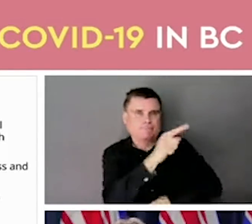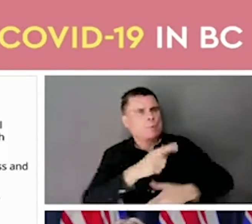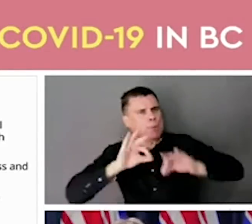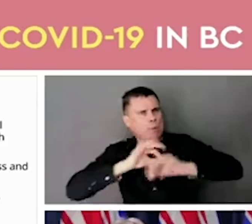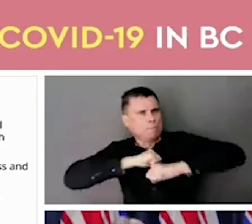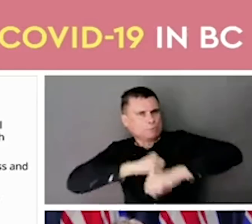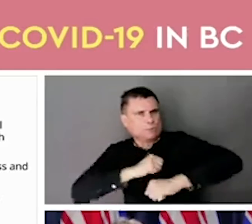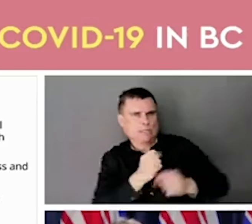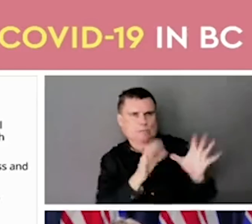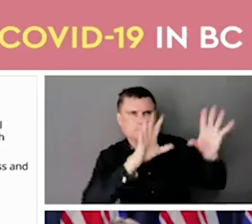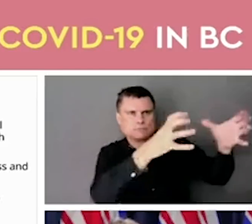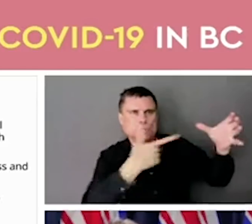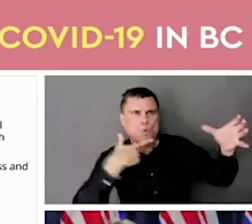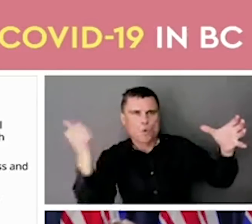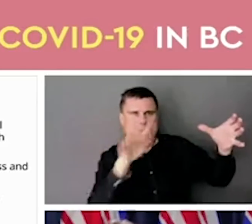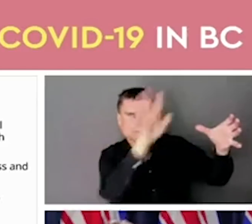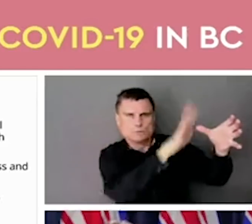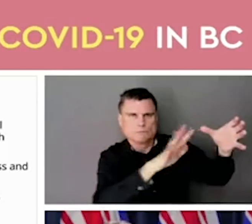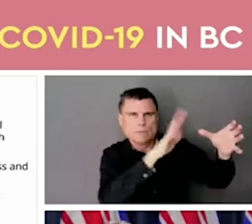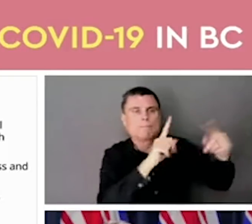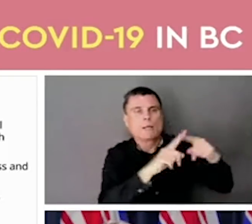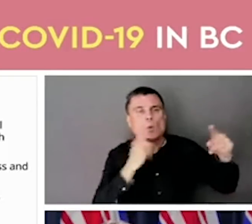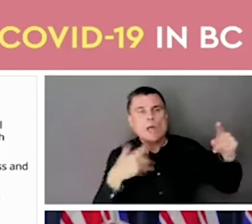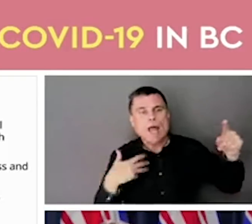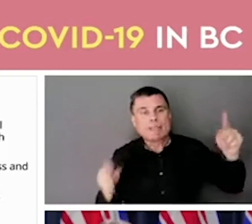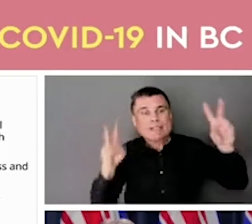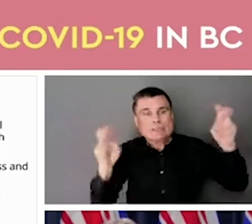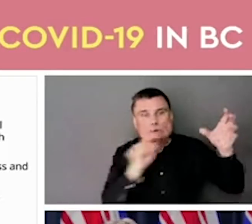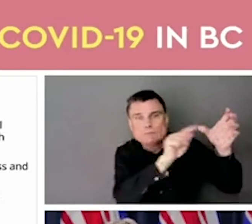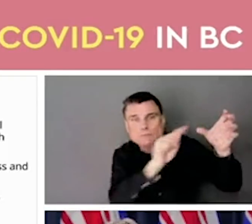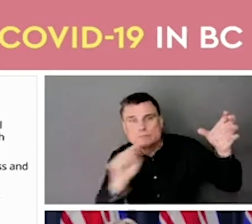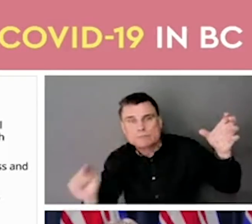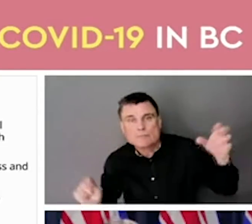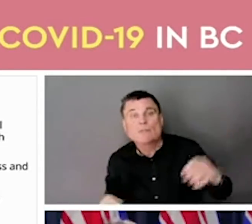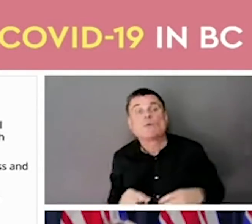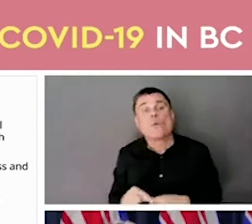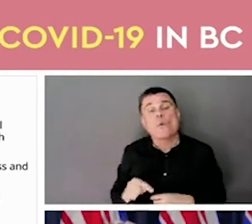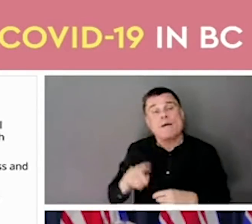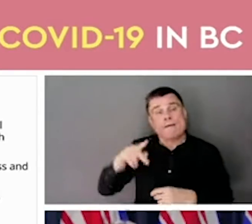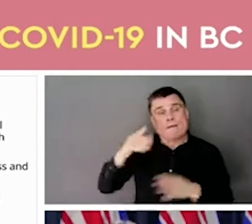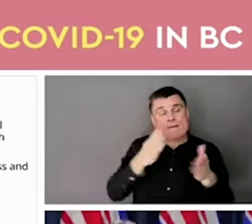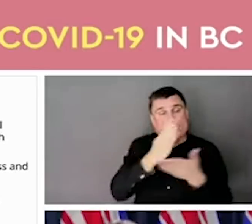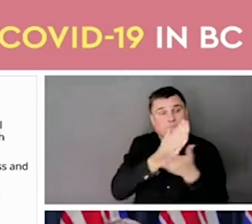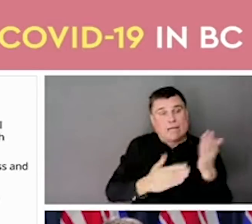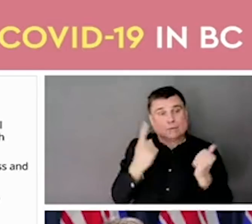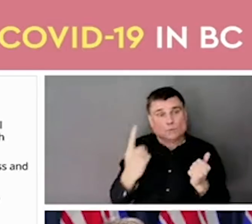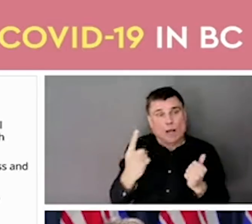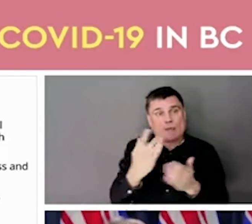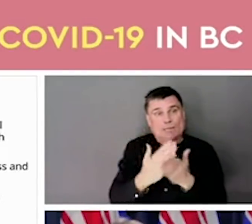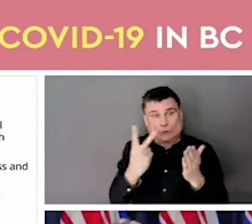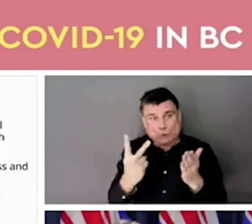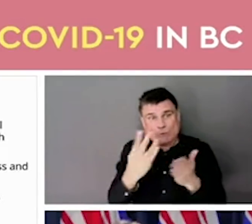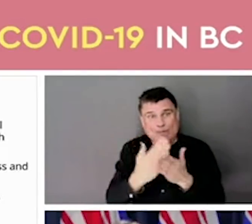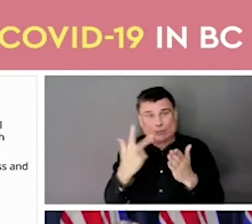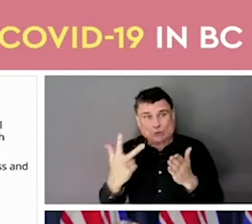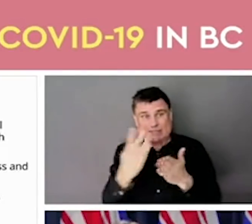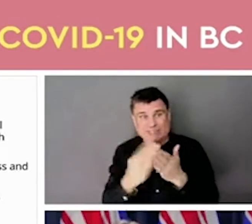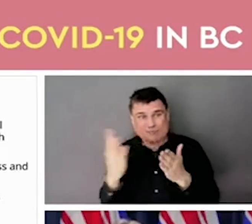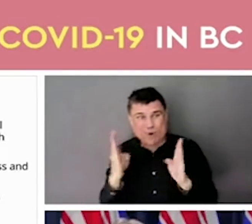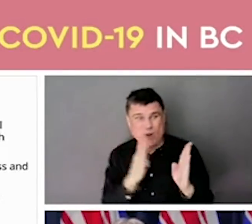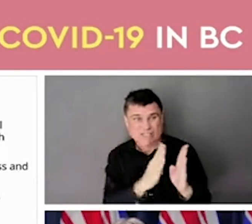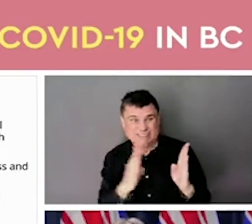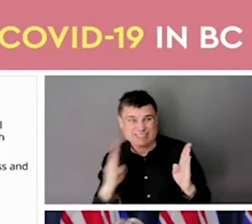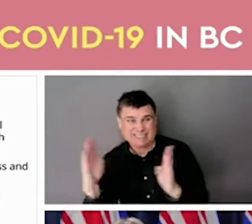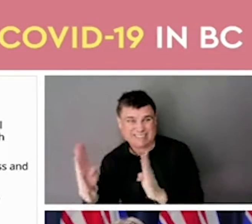on vaccinating the rest of the broad public. We are currently in phase 1, which started in December and